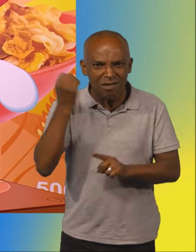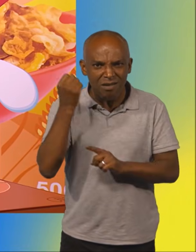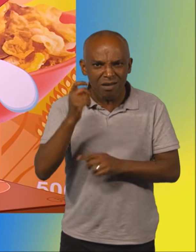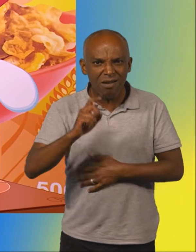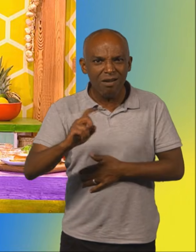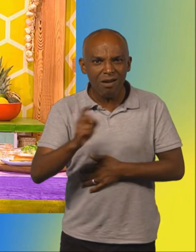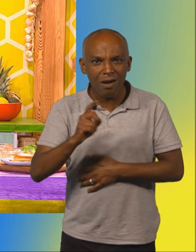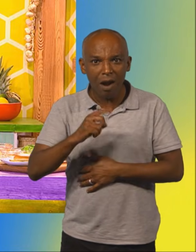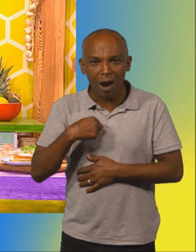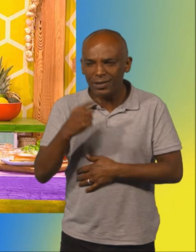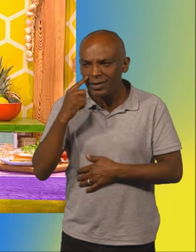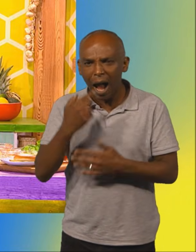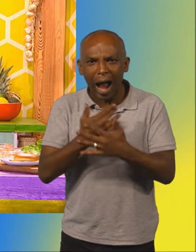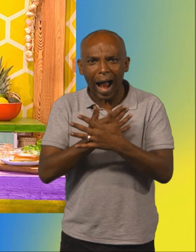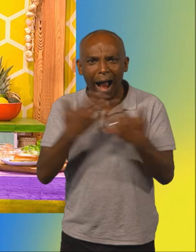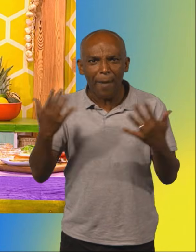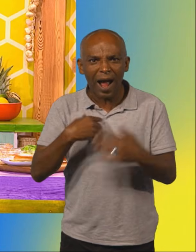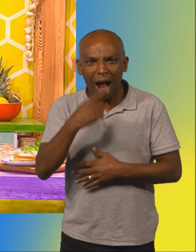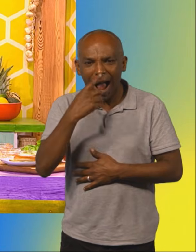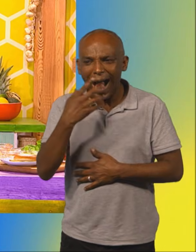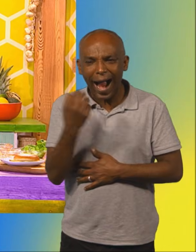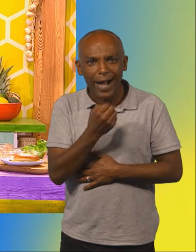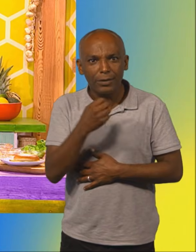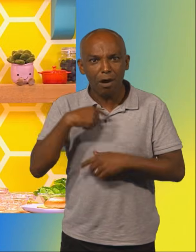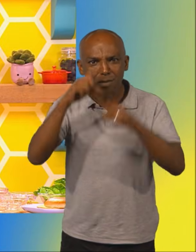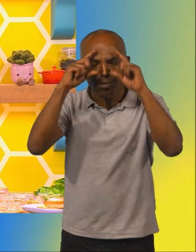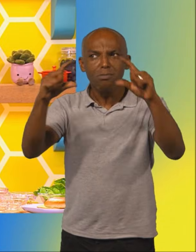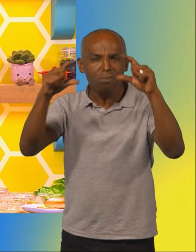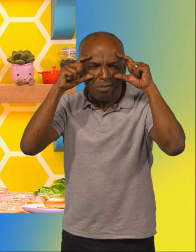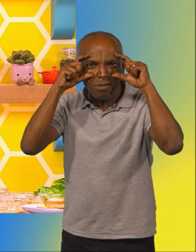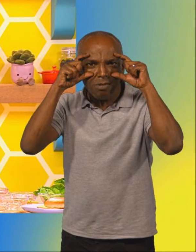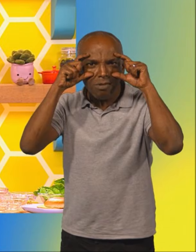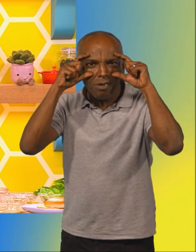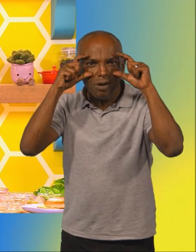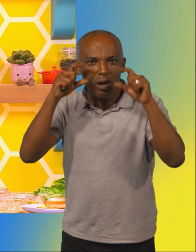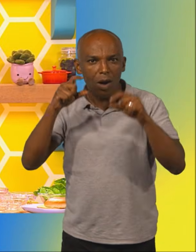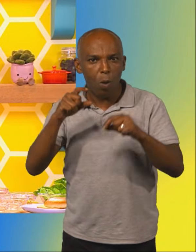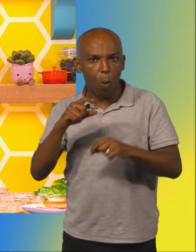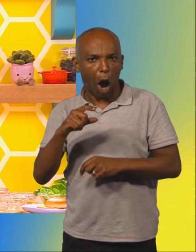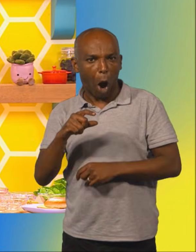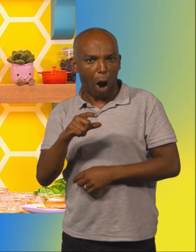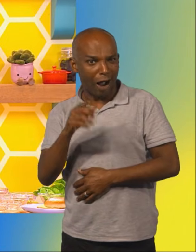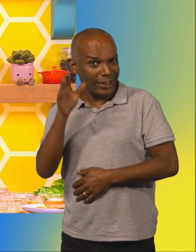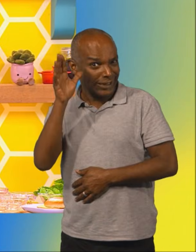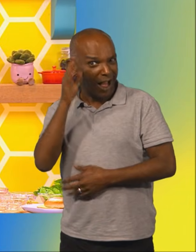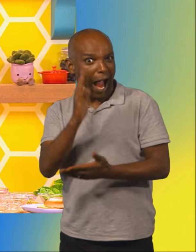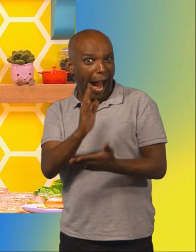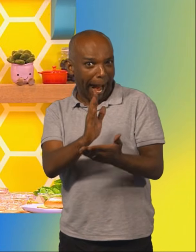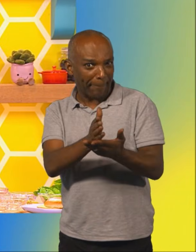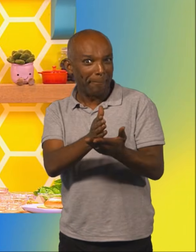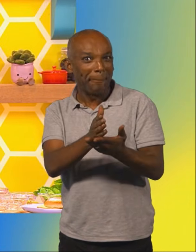blindfolded. That certainly does sound silly small. While you're getting ready, I'll make our burger.